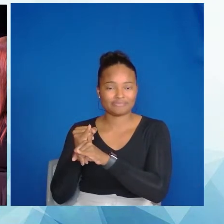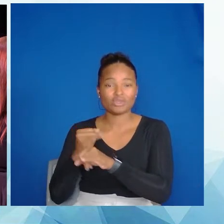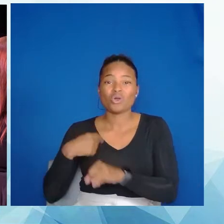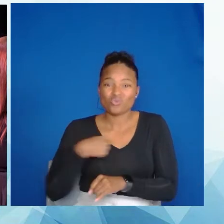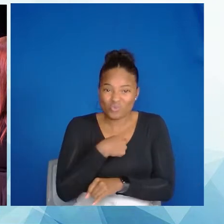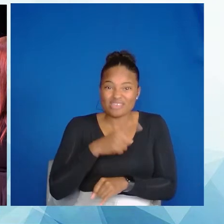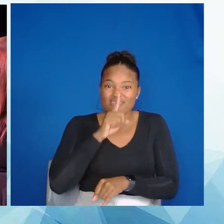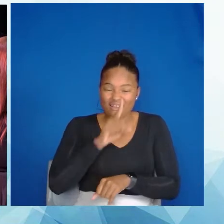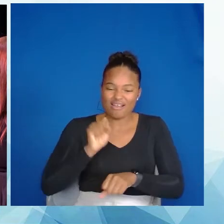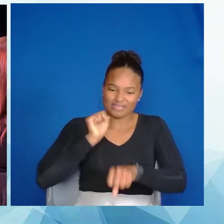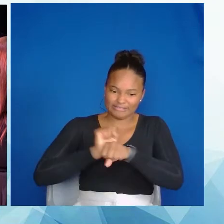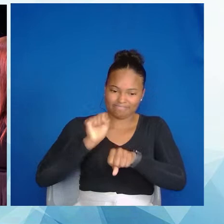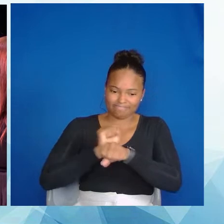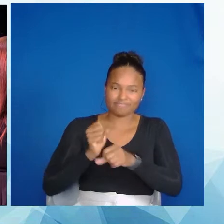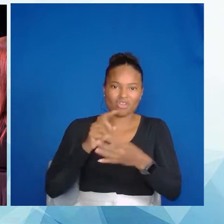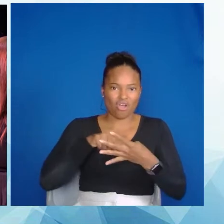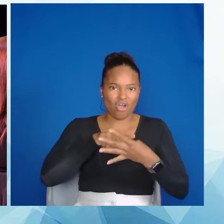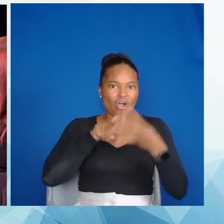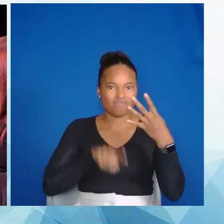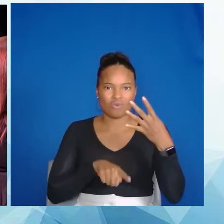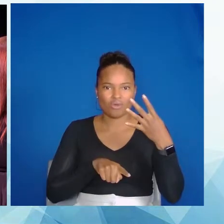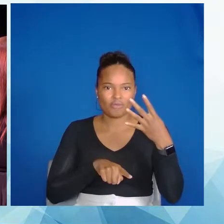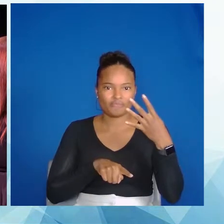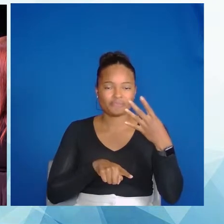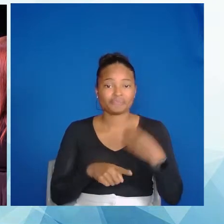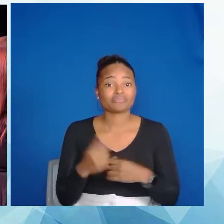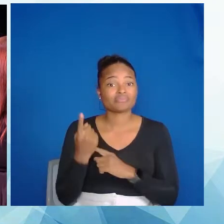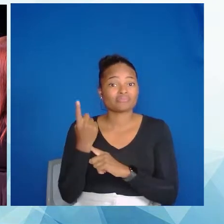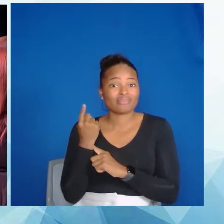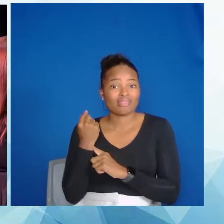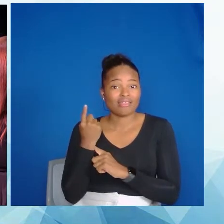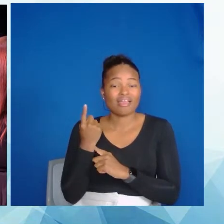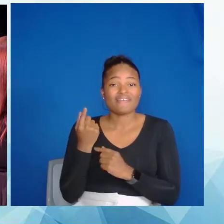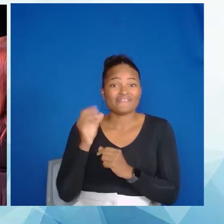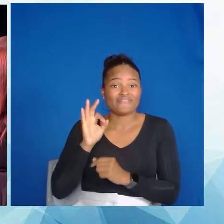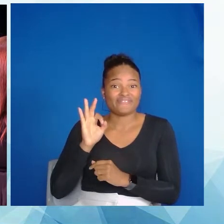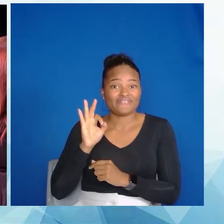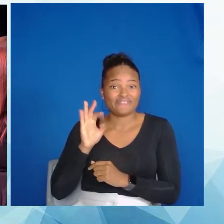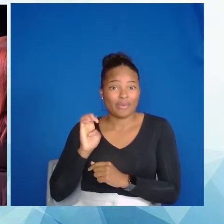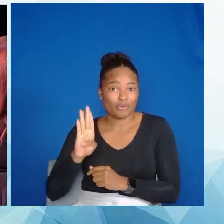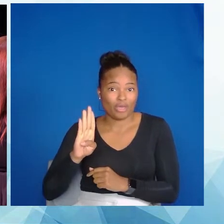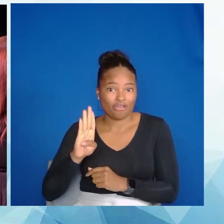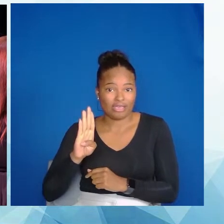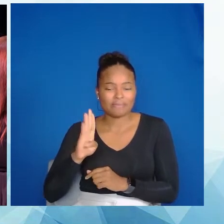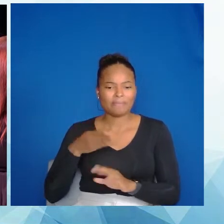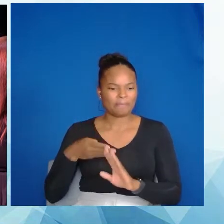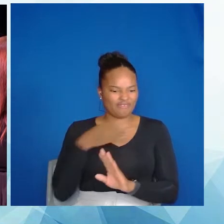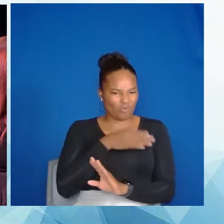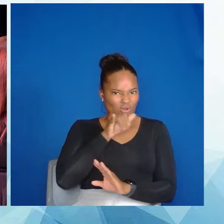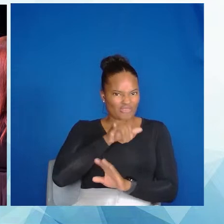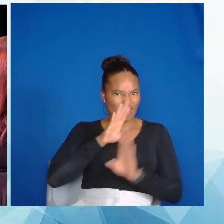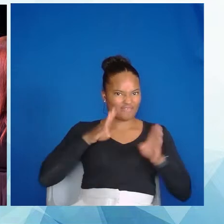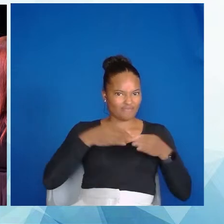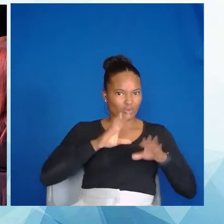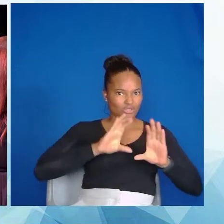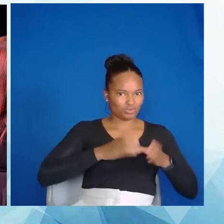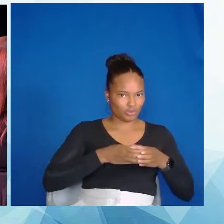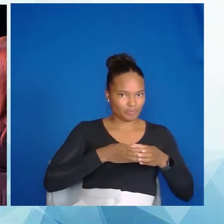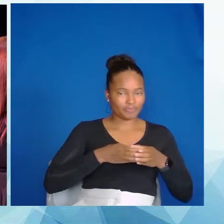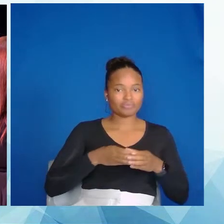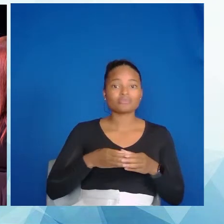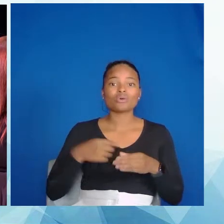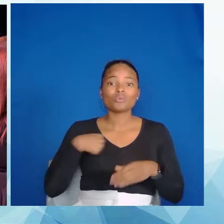Just so happens that last February, before those focus groups, we had a